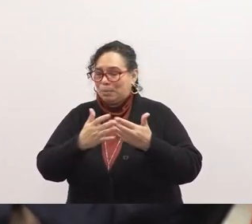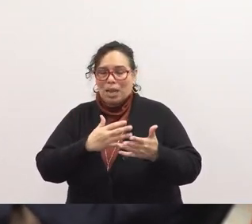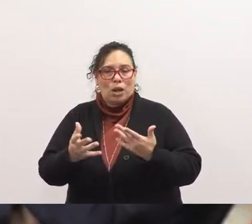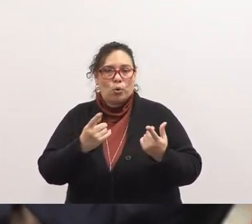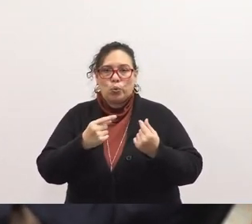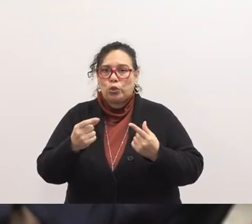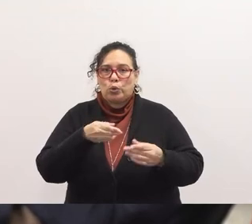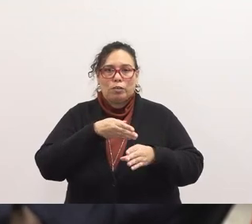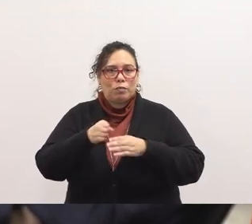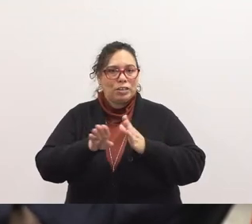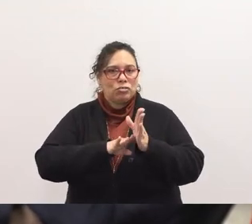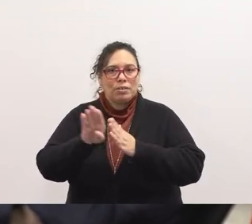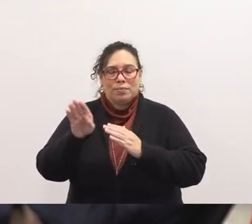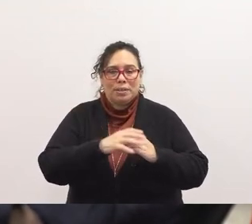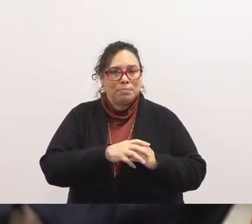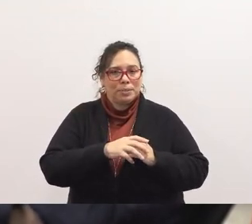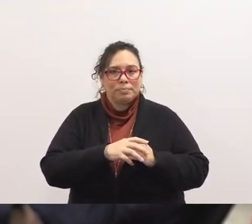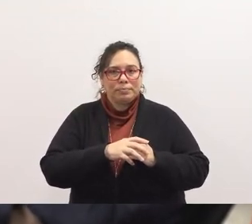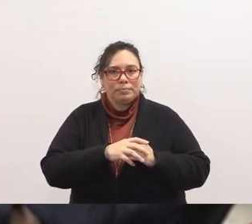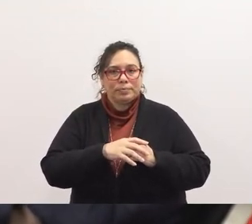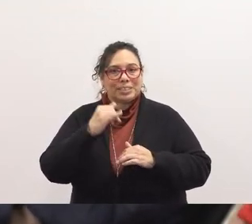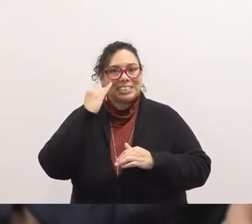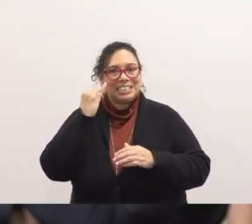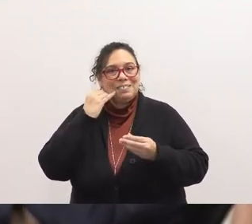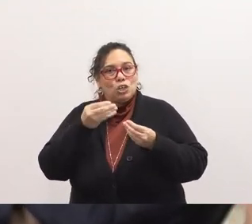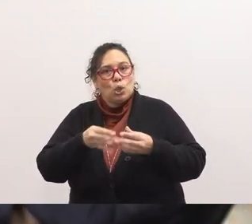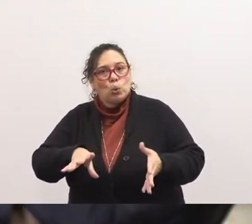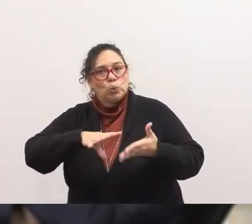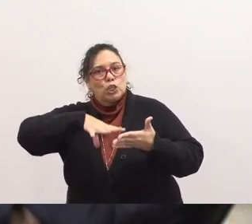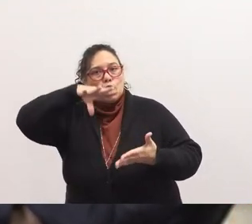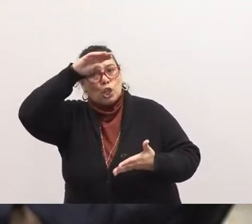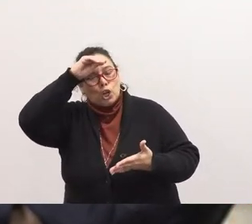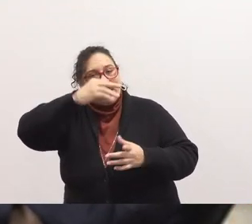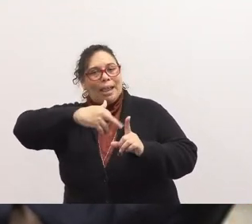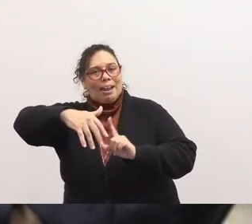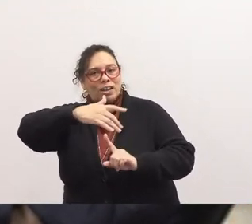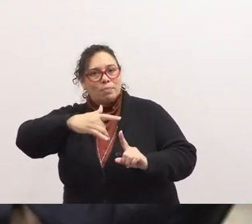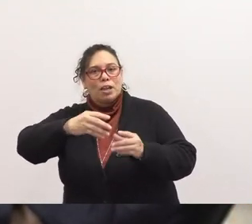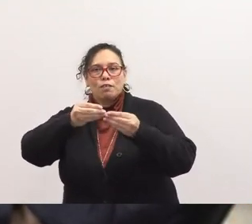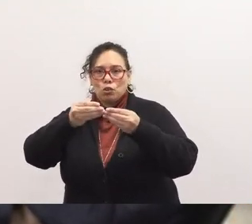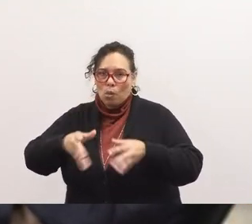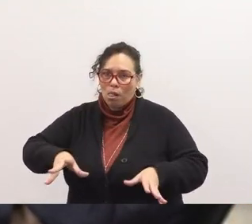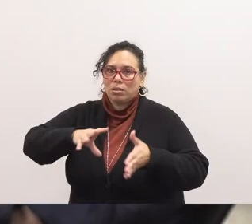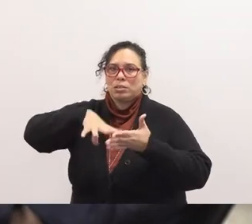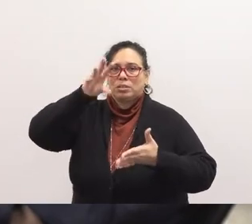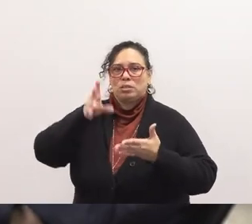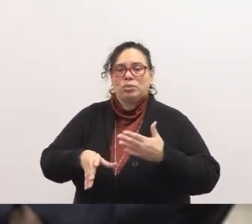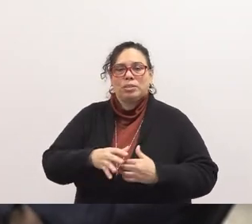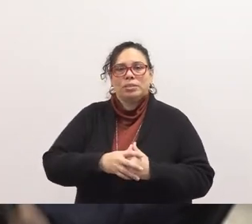for professional development. If you lose the learning environment, you've lost the students.